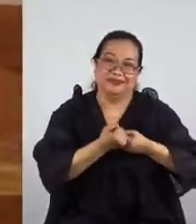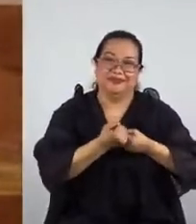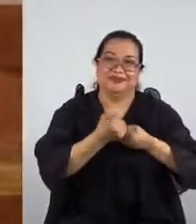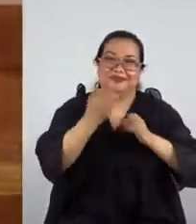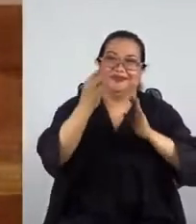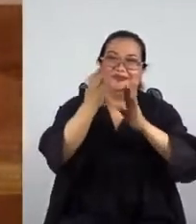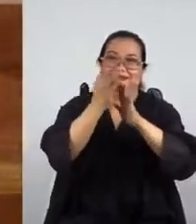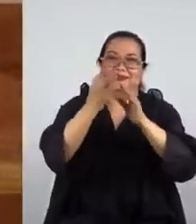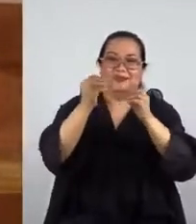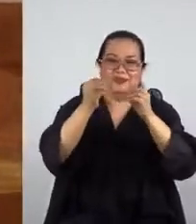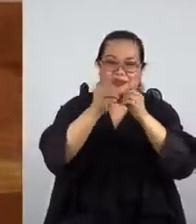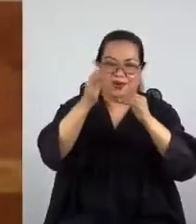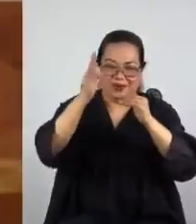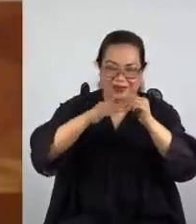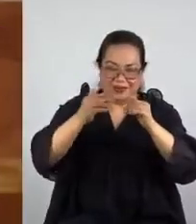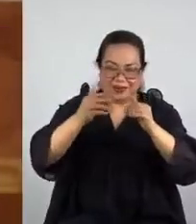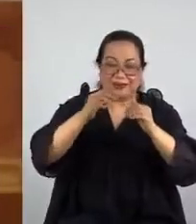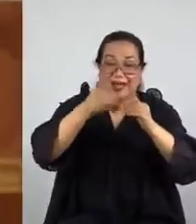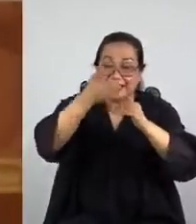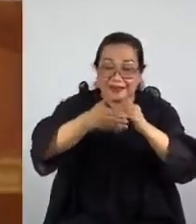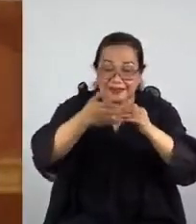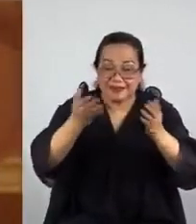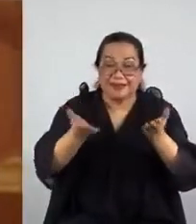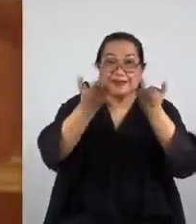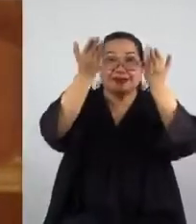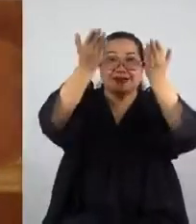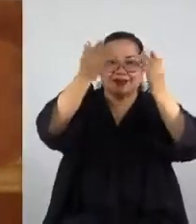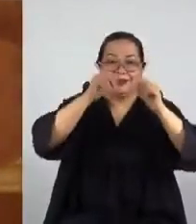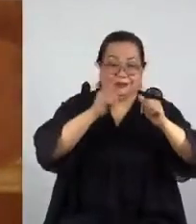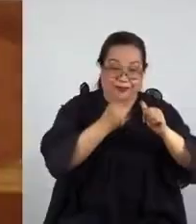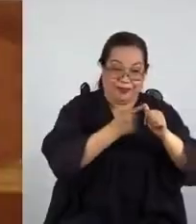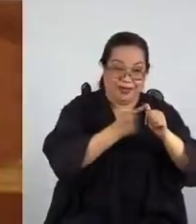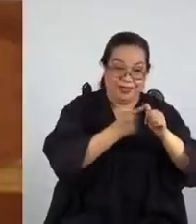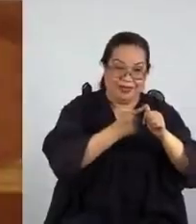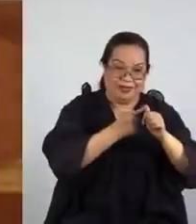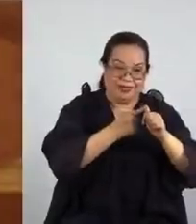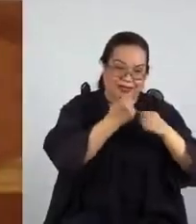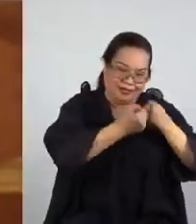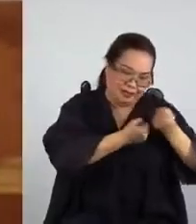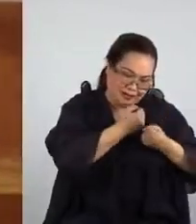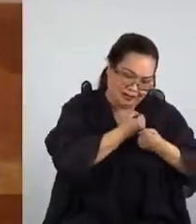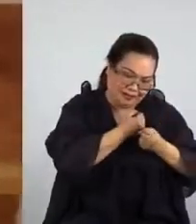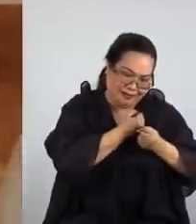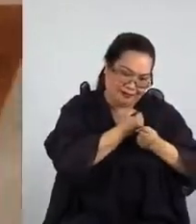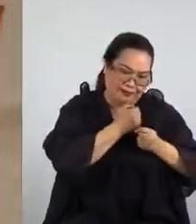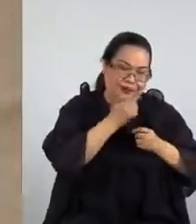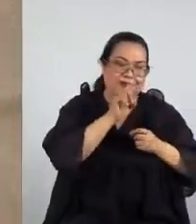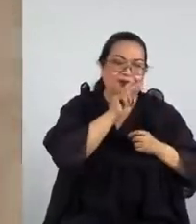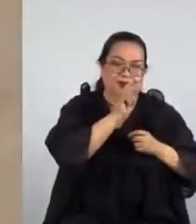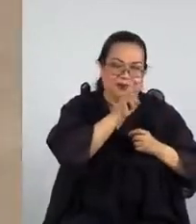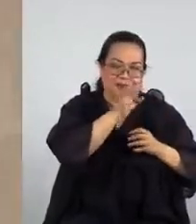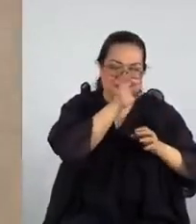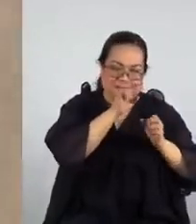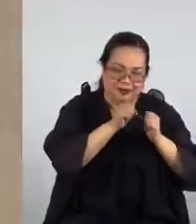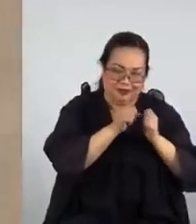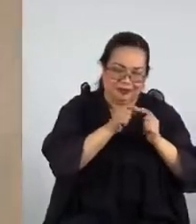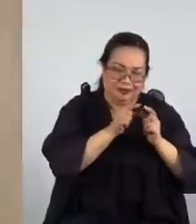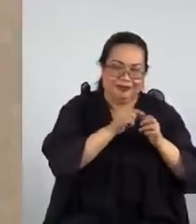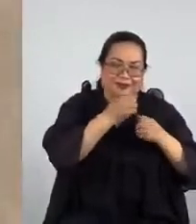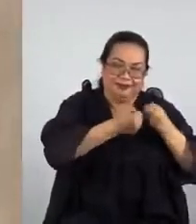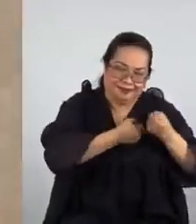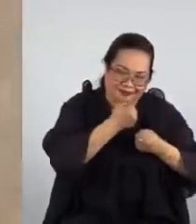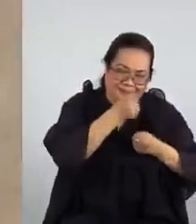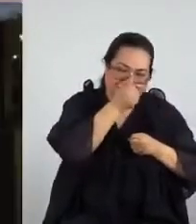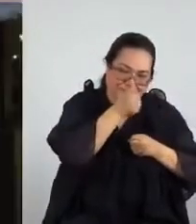before exaltation. That's the pattern. That's the pattern of a life of faith. We suffer,